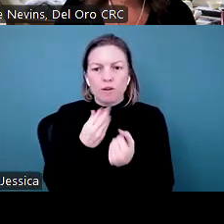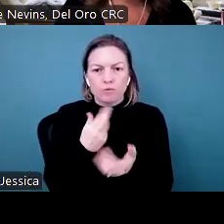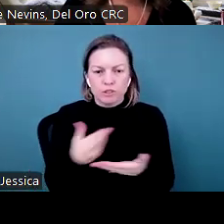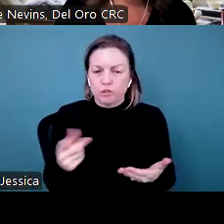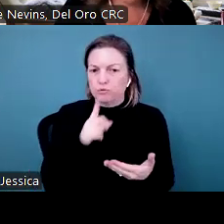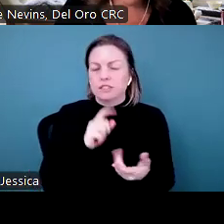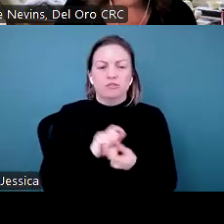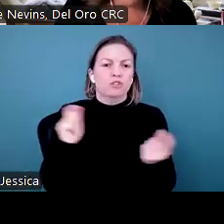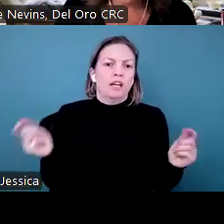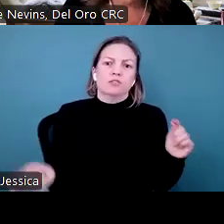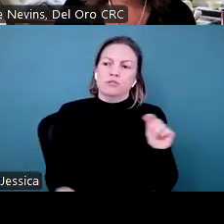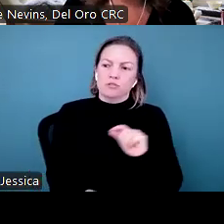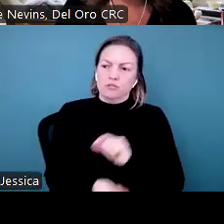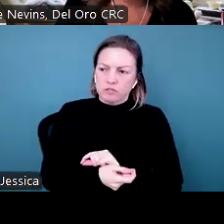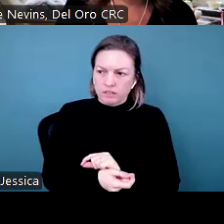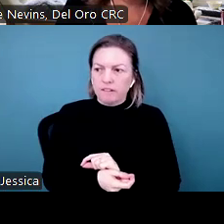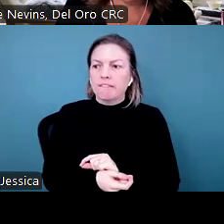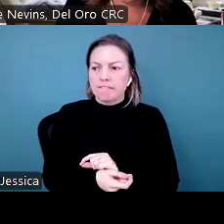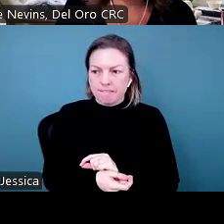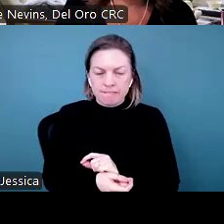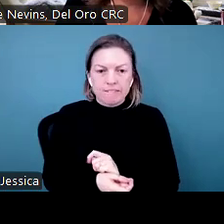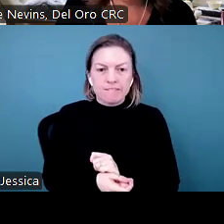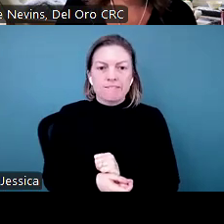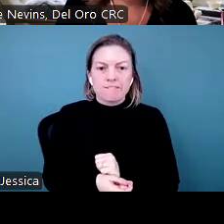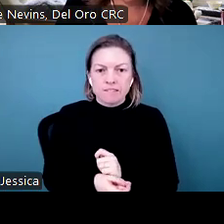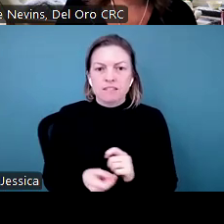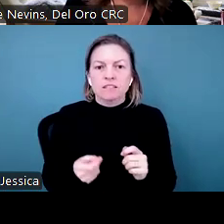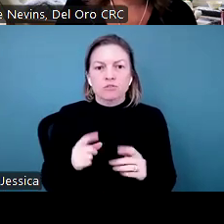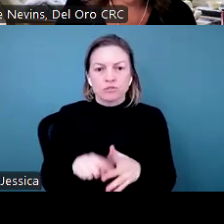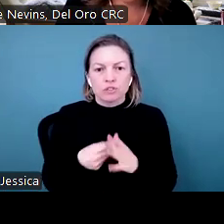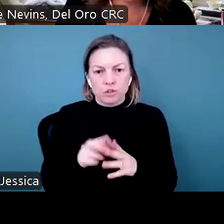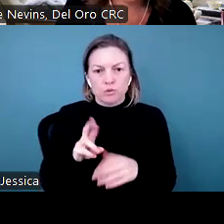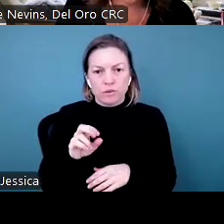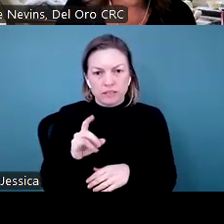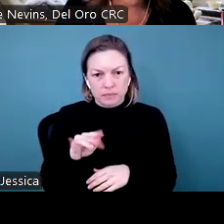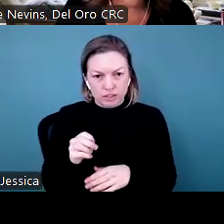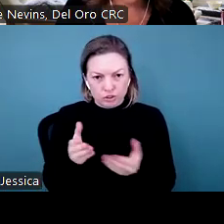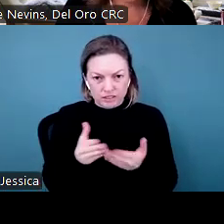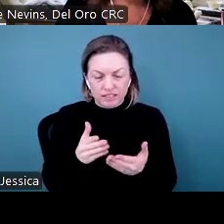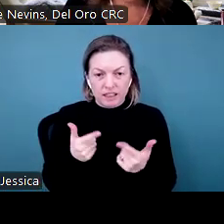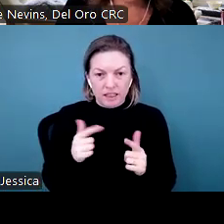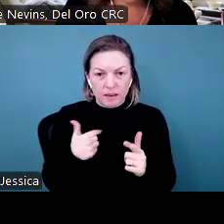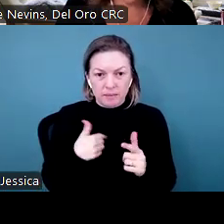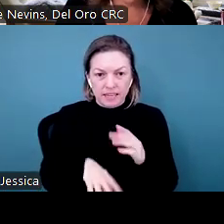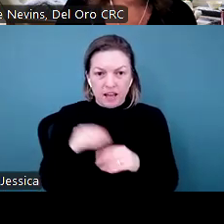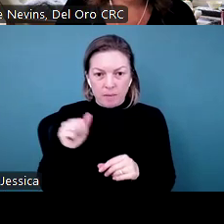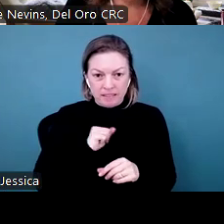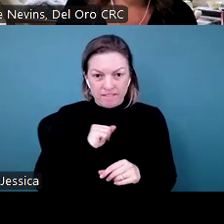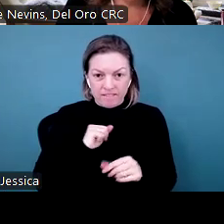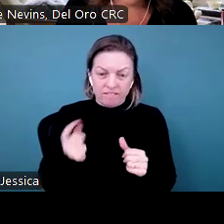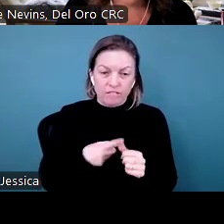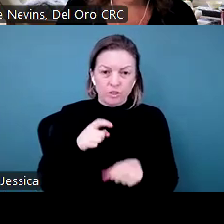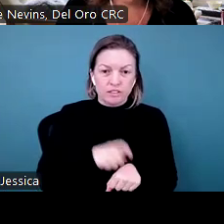changer. Just started respite services that have allowed me to get out by myself for the first time